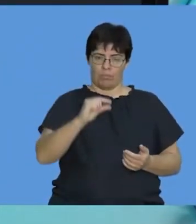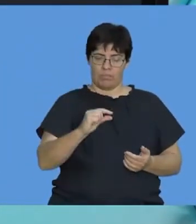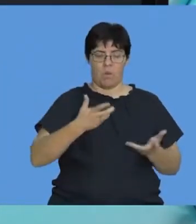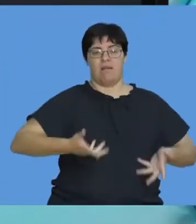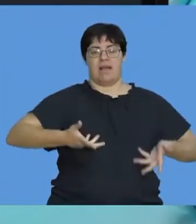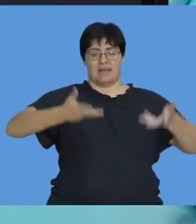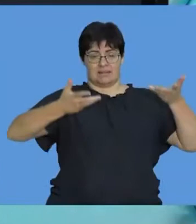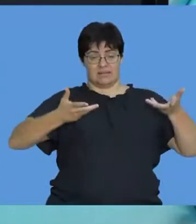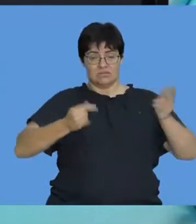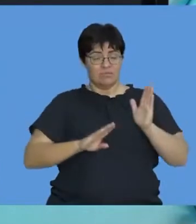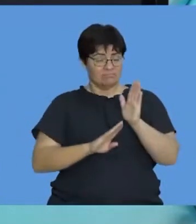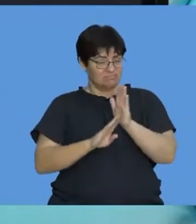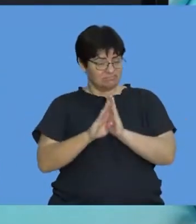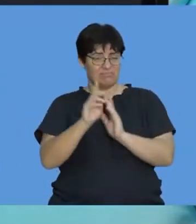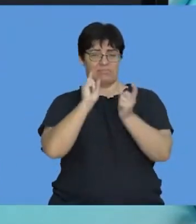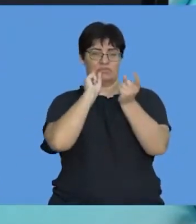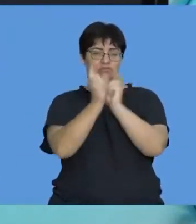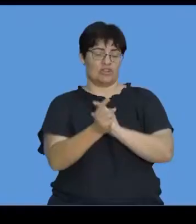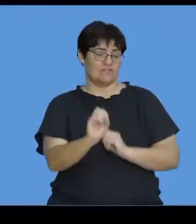the acceleration is actually changing.